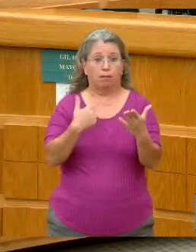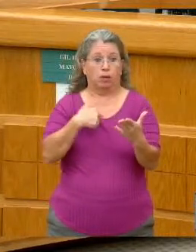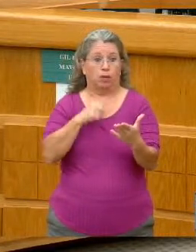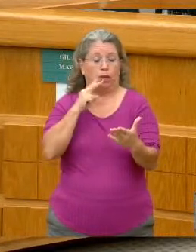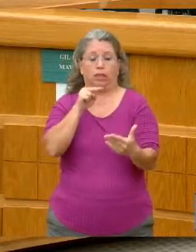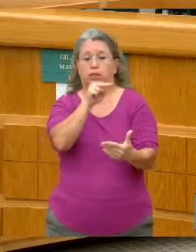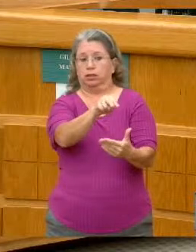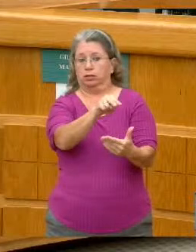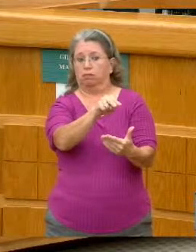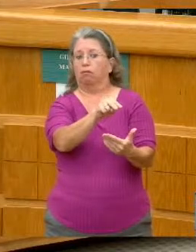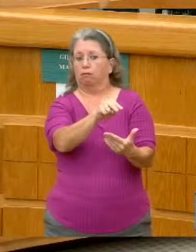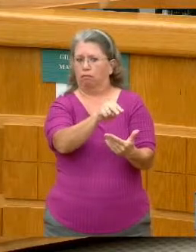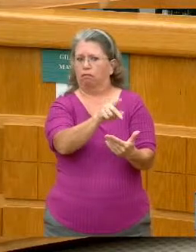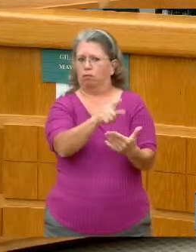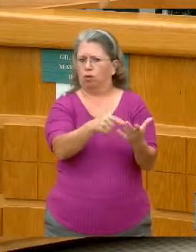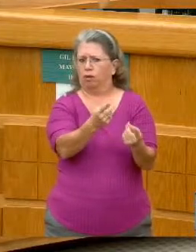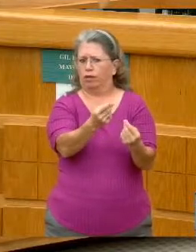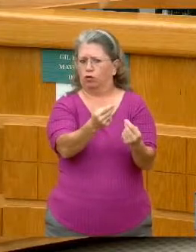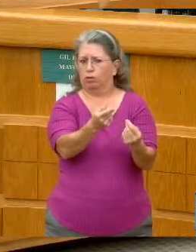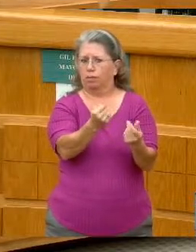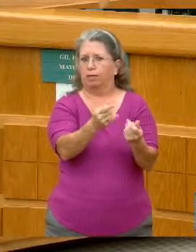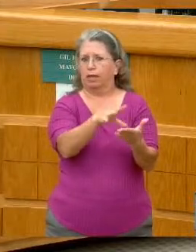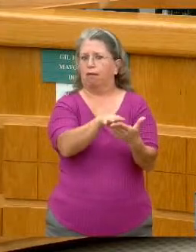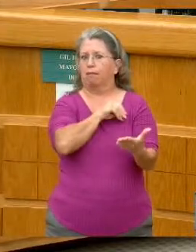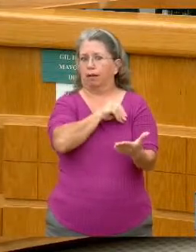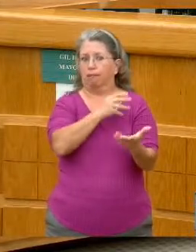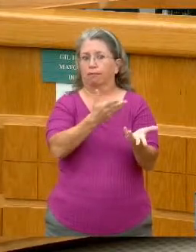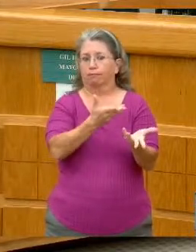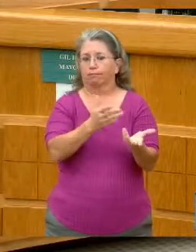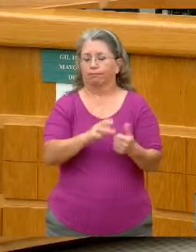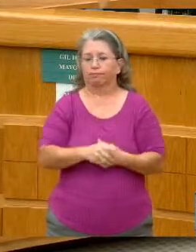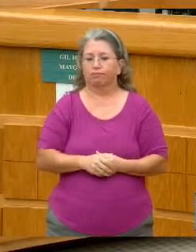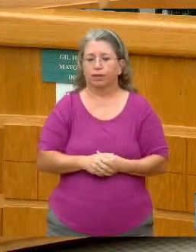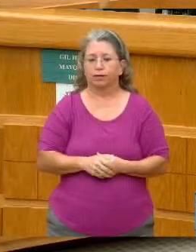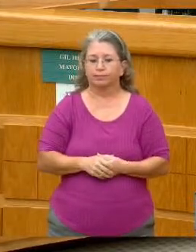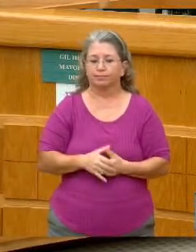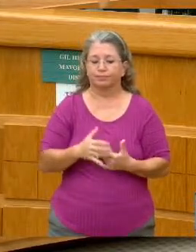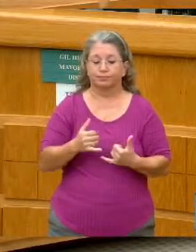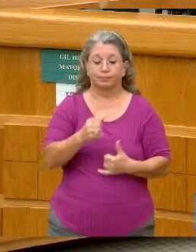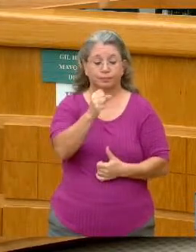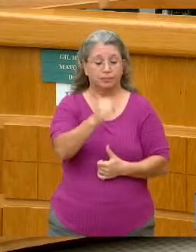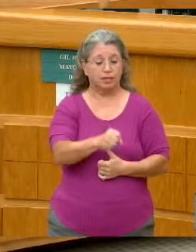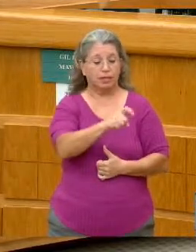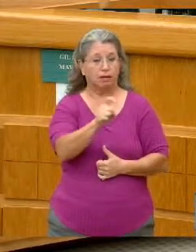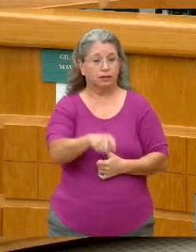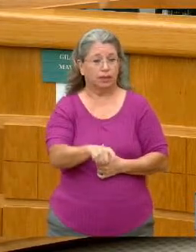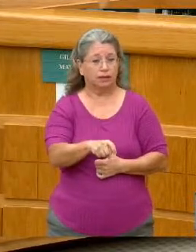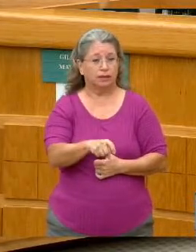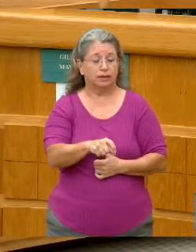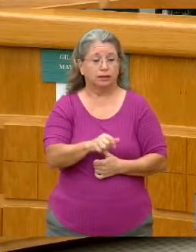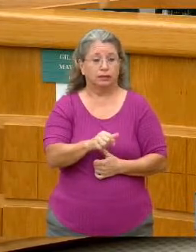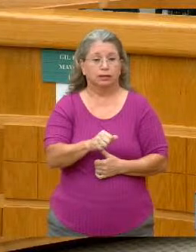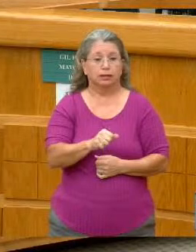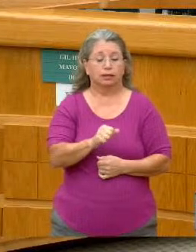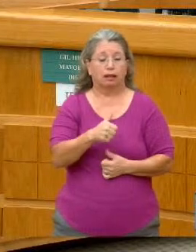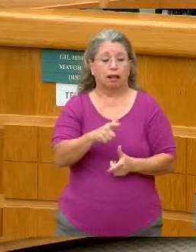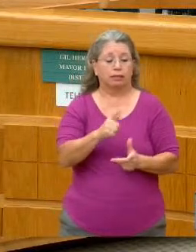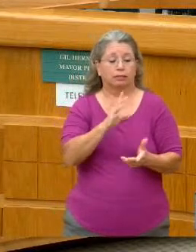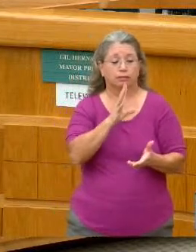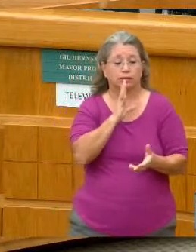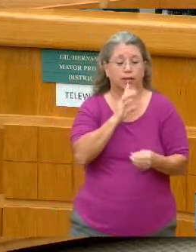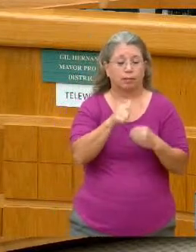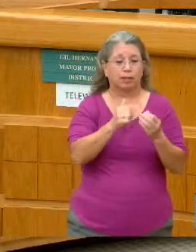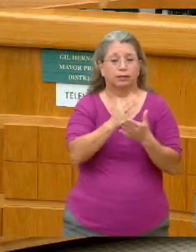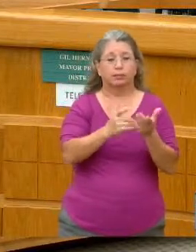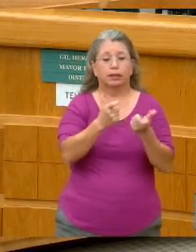there. In terms of South Texas, we're looking at some of the larger metro county areas in South Texas